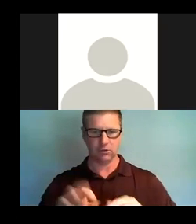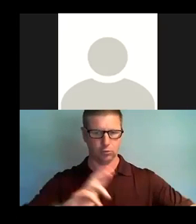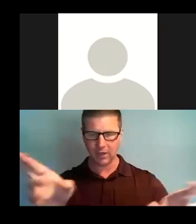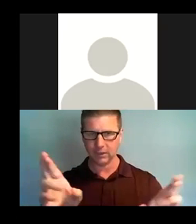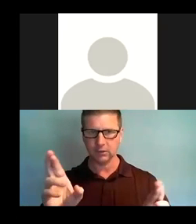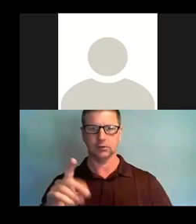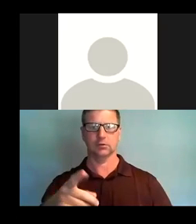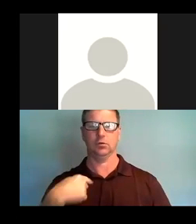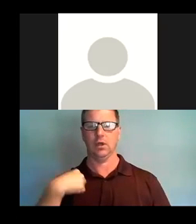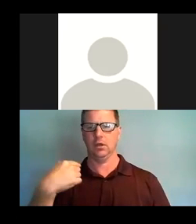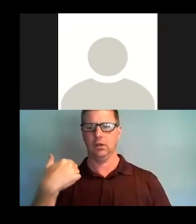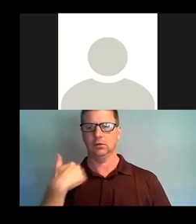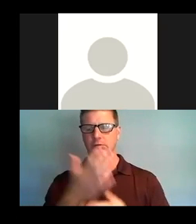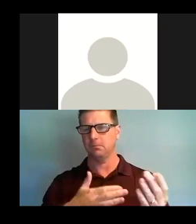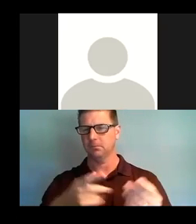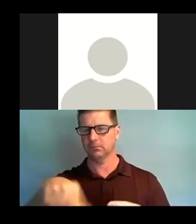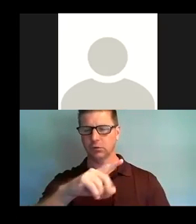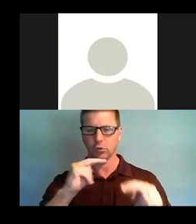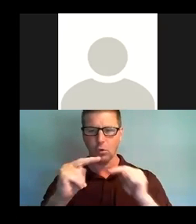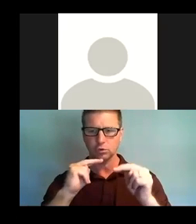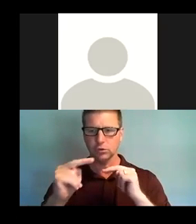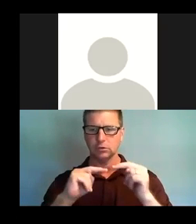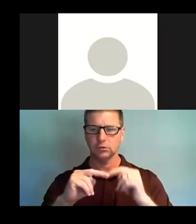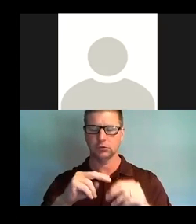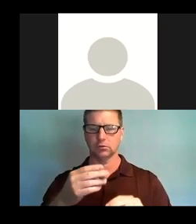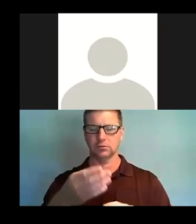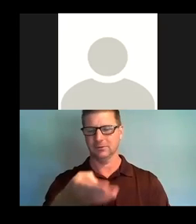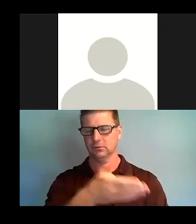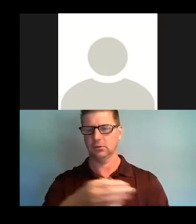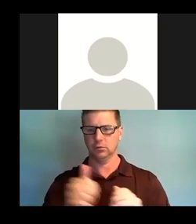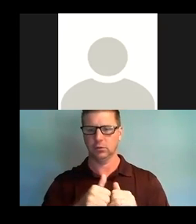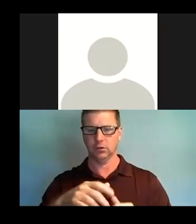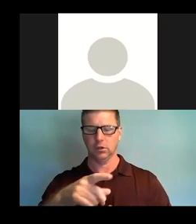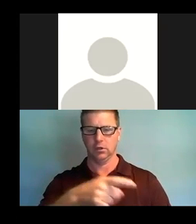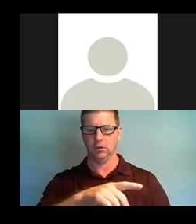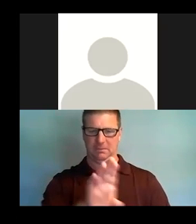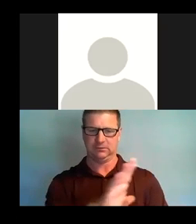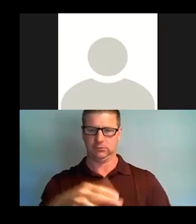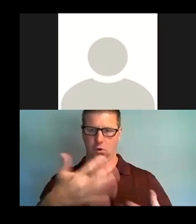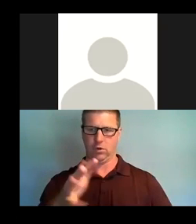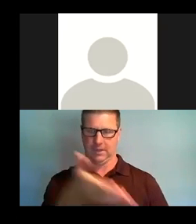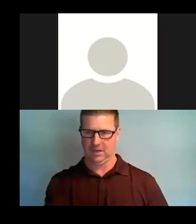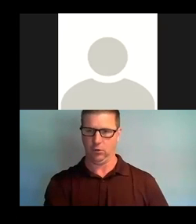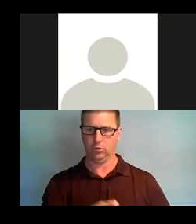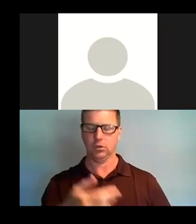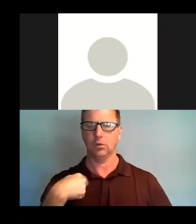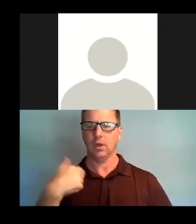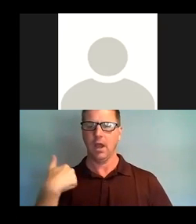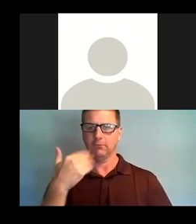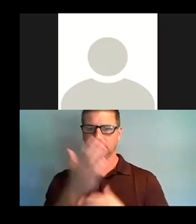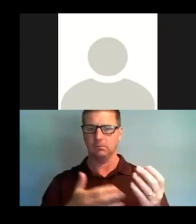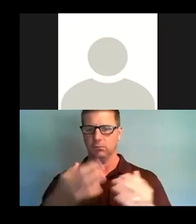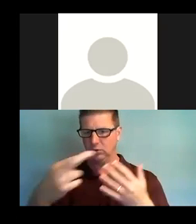some negotiations preliminary with an anchor tenant. So we thought we were bringing to the table a number of